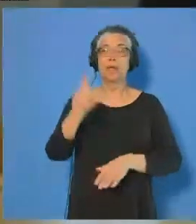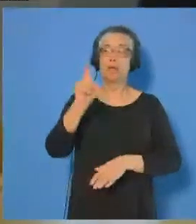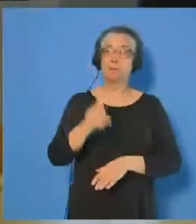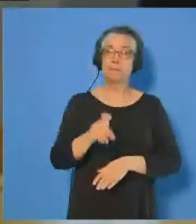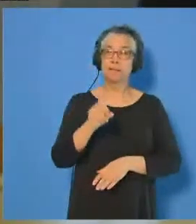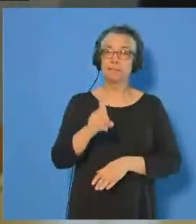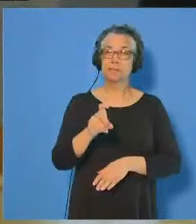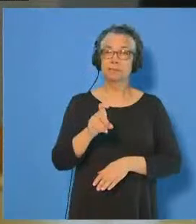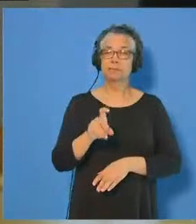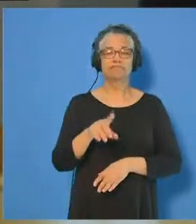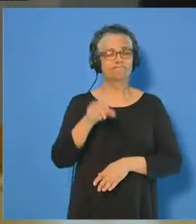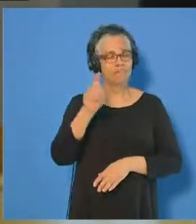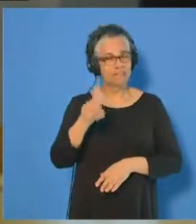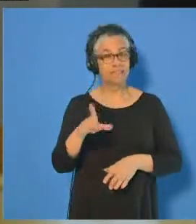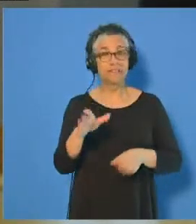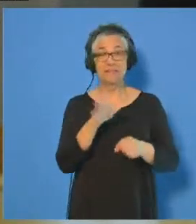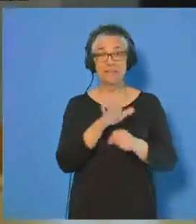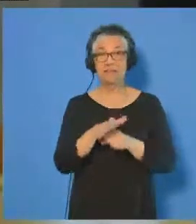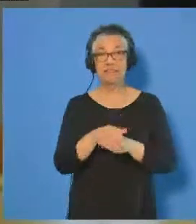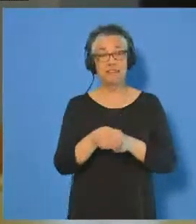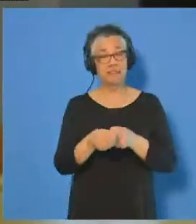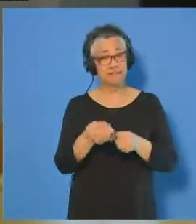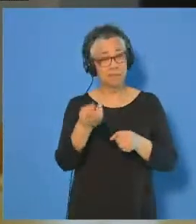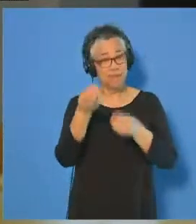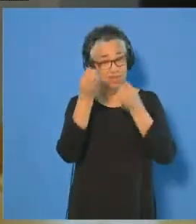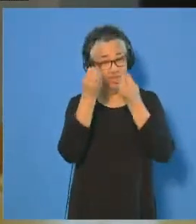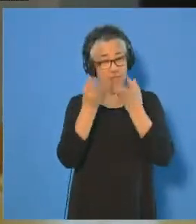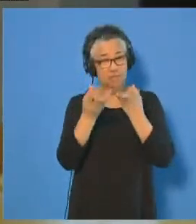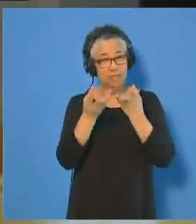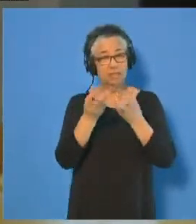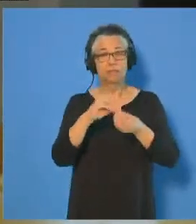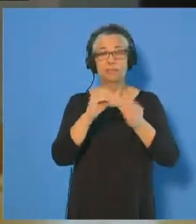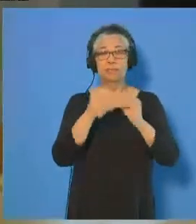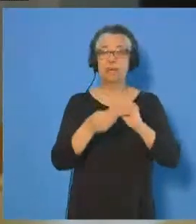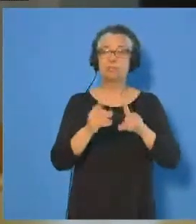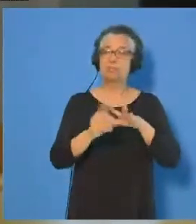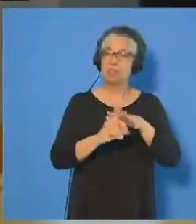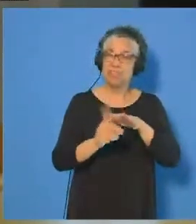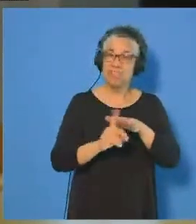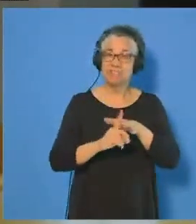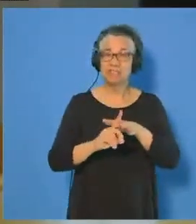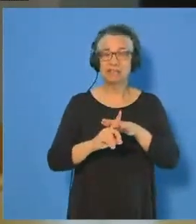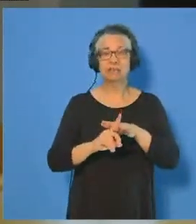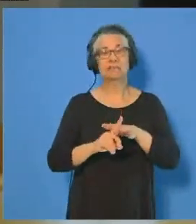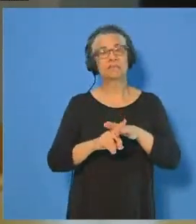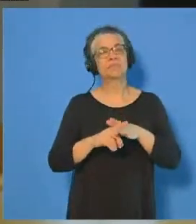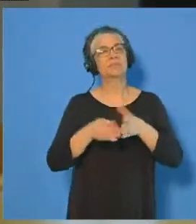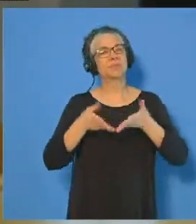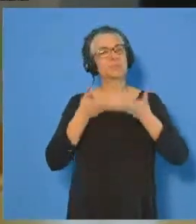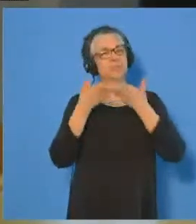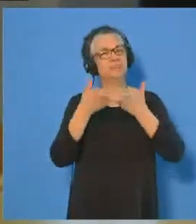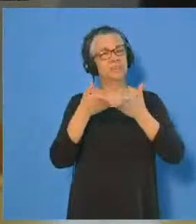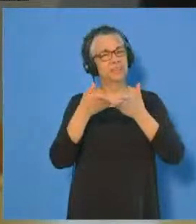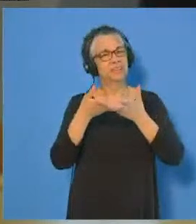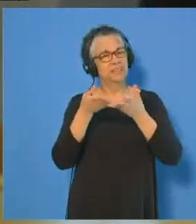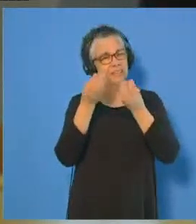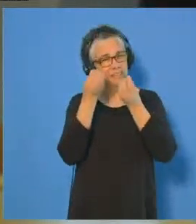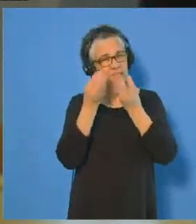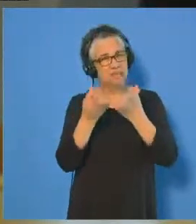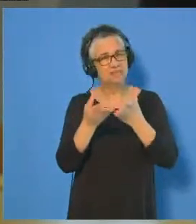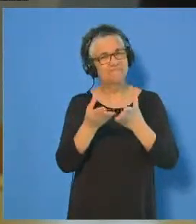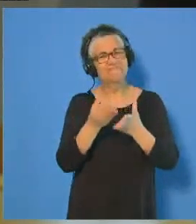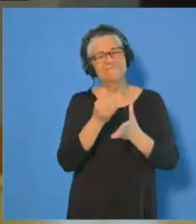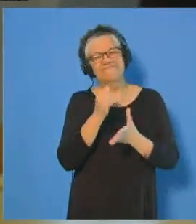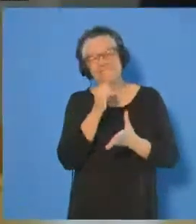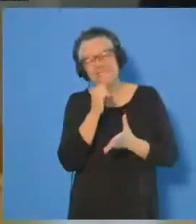enough aggregate information, such as the number of cases, in order to provide information in a way that would not lead to an